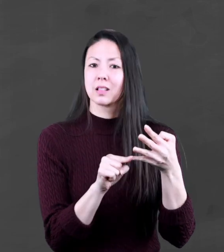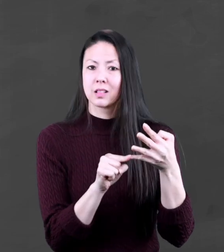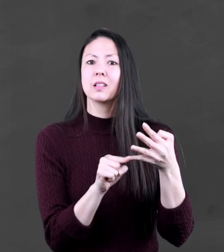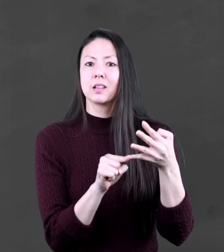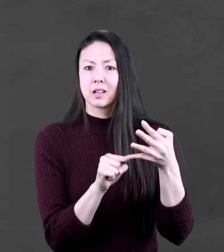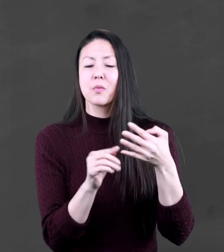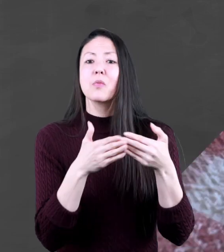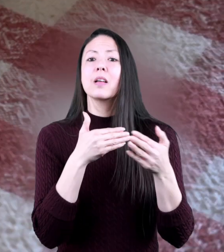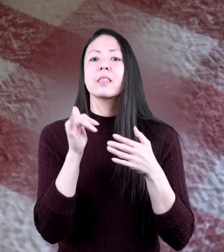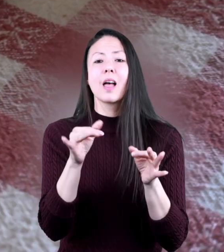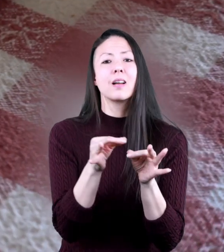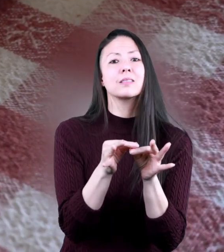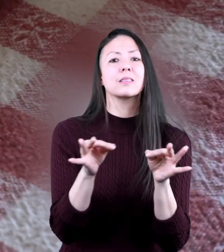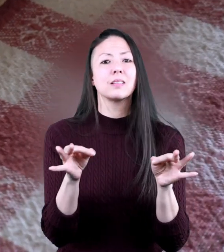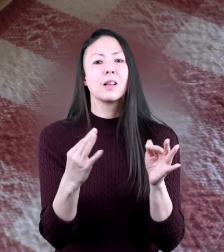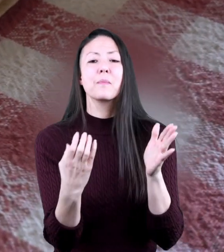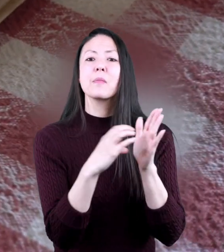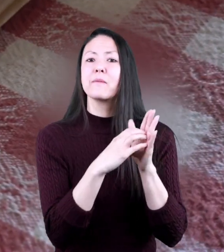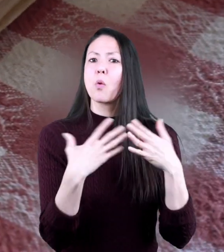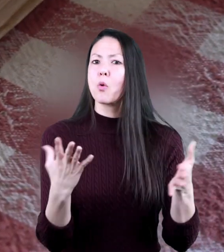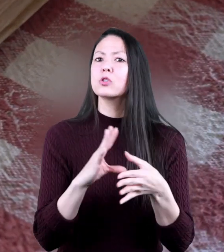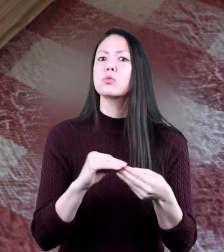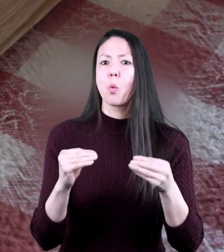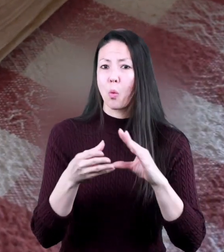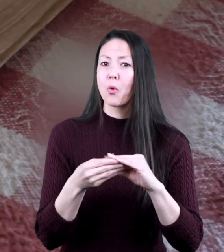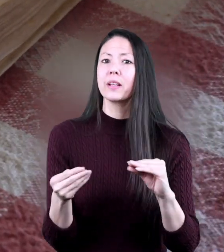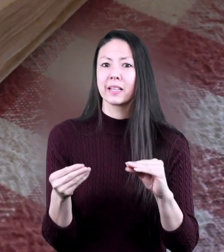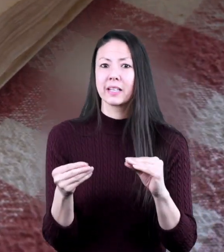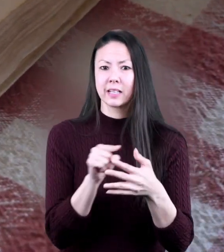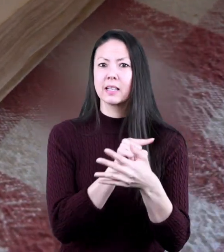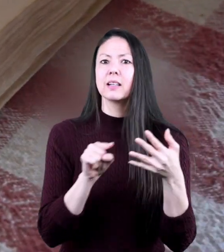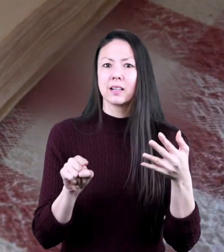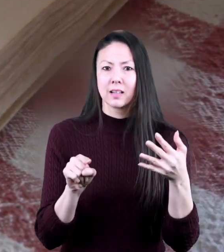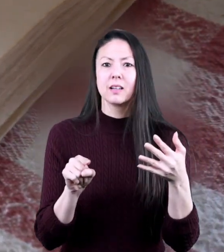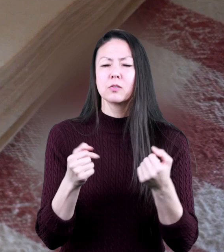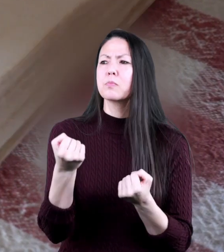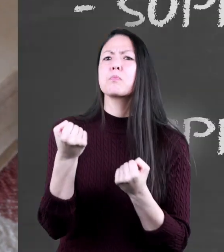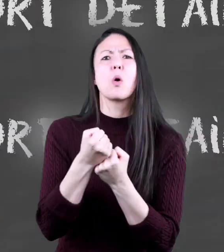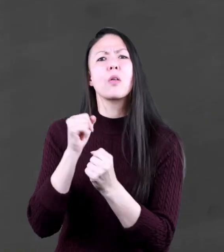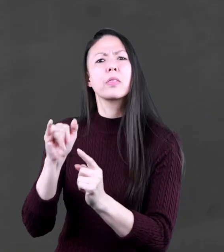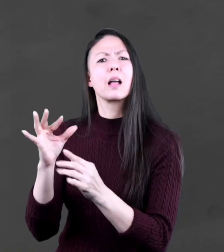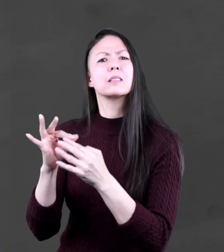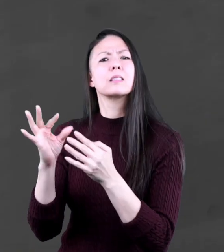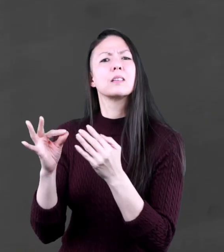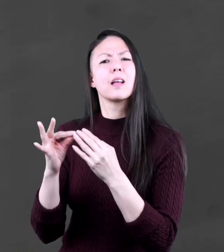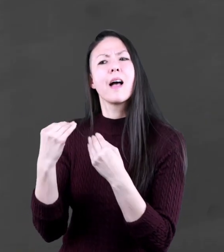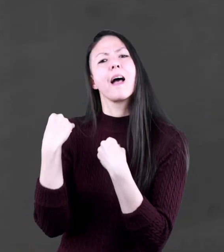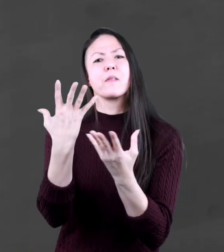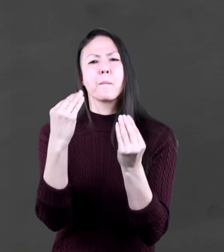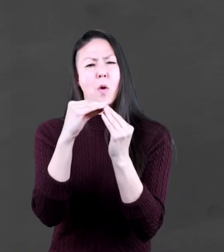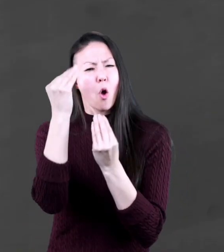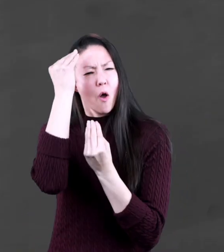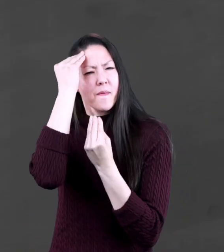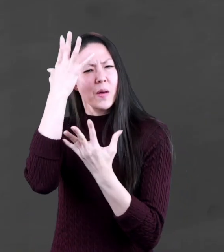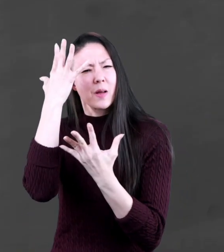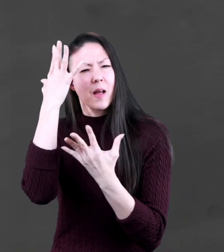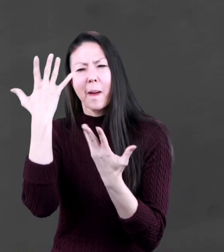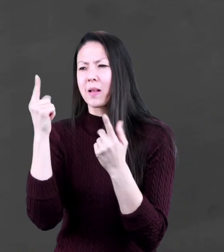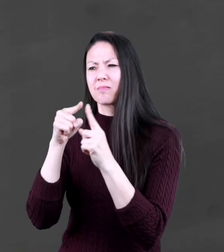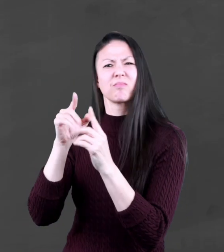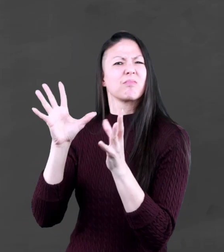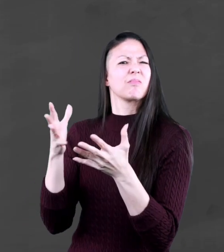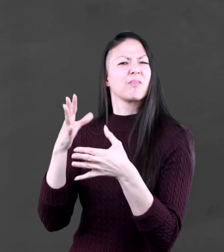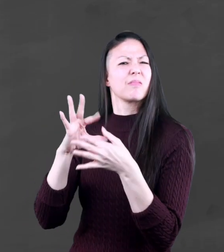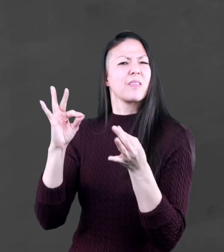supporting details, whether part of a sentence, paragraph, or a story. Supporting details give more